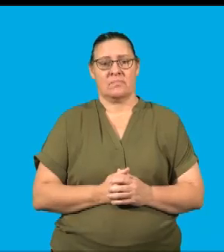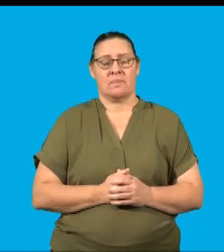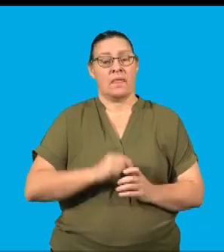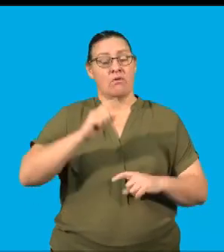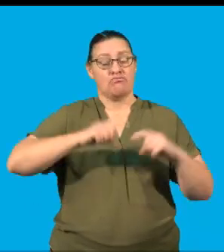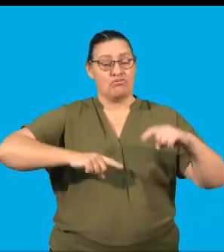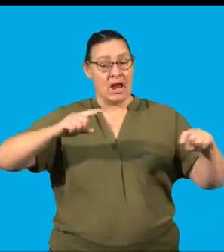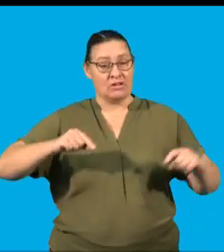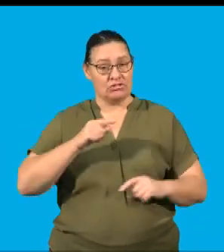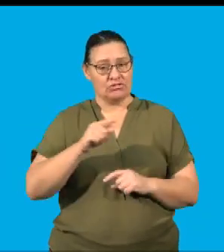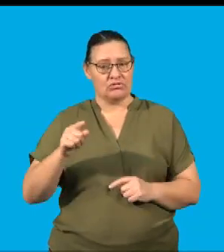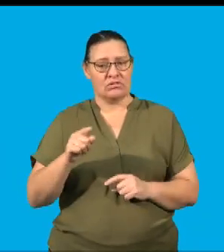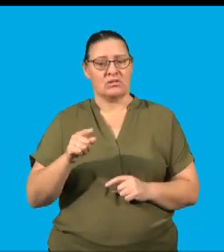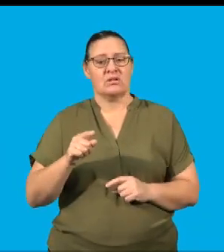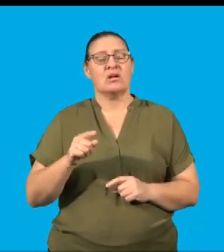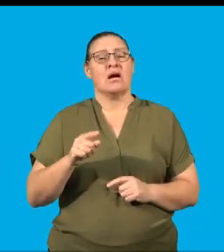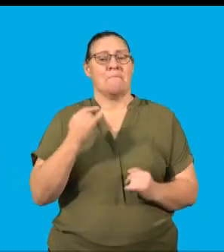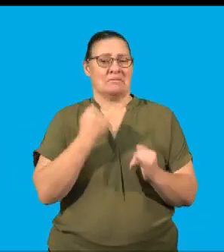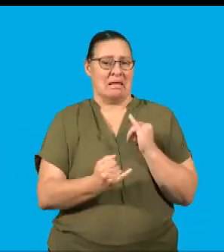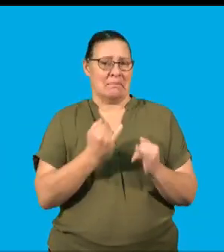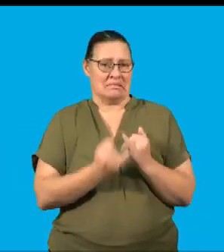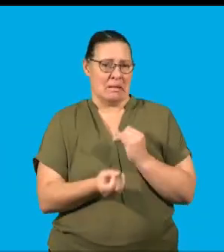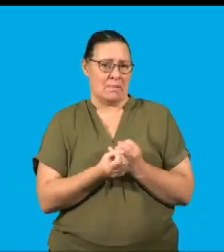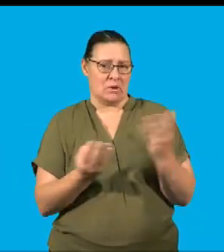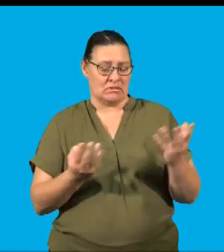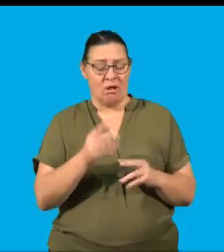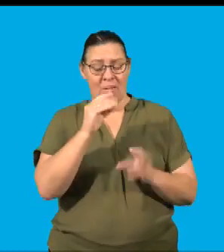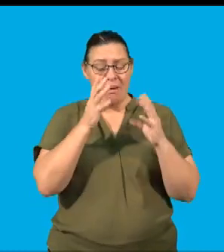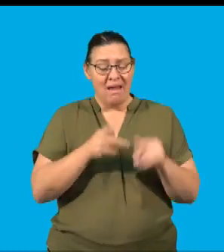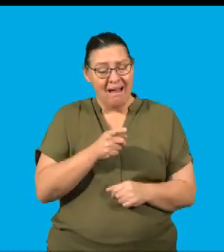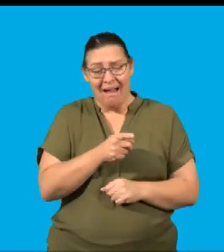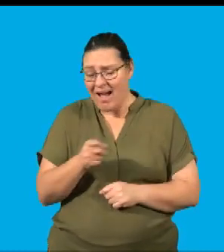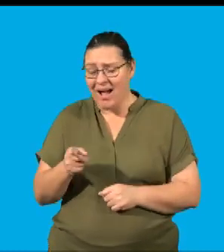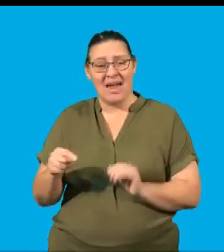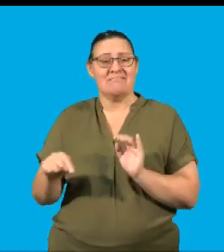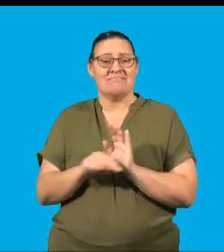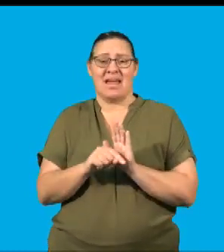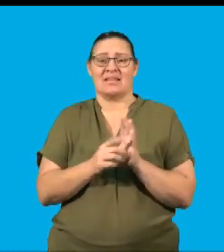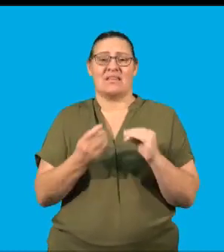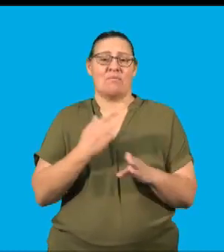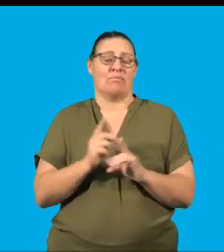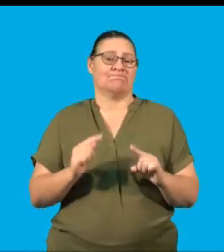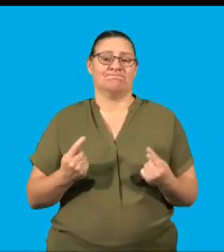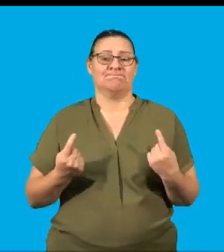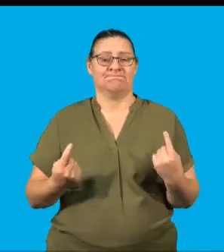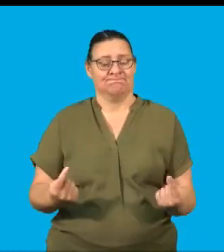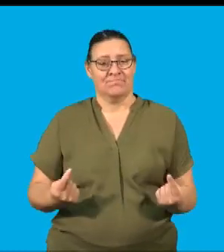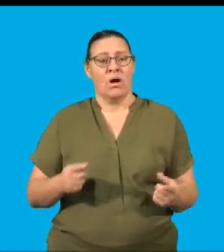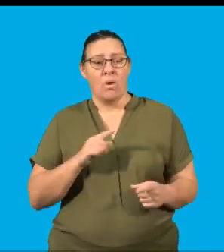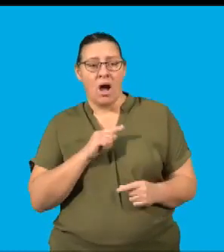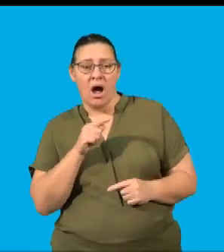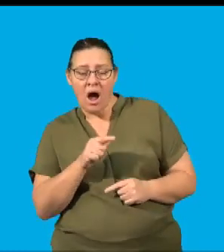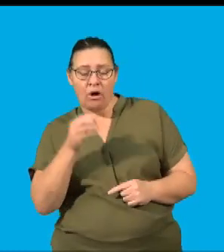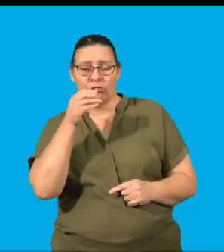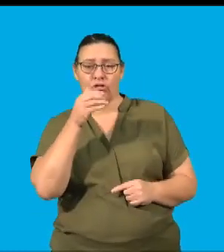With the range, these are the common errors. Learners could not work with negative numbers when it comes